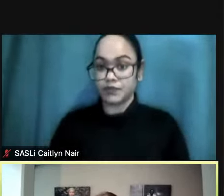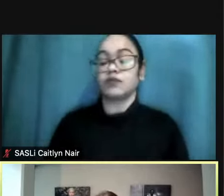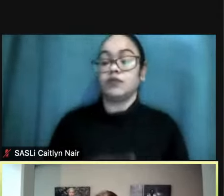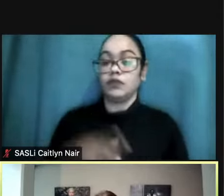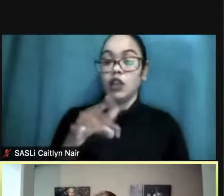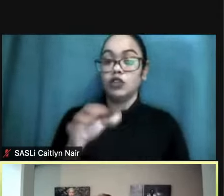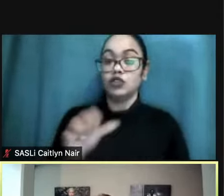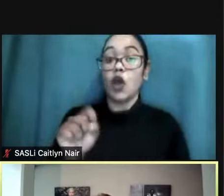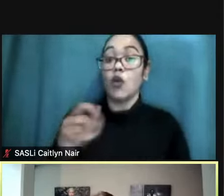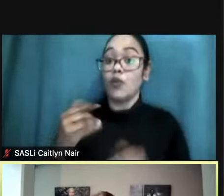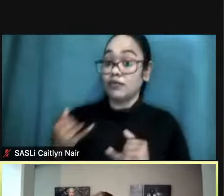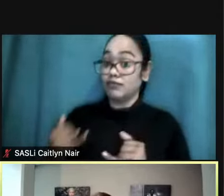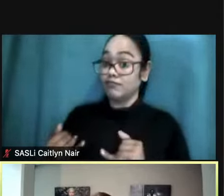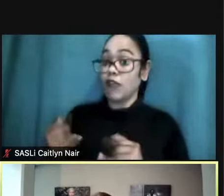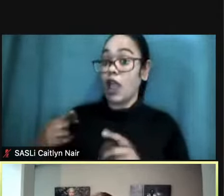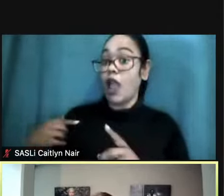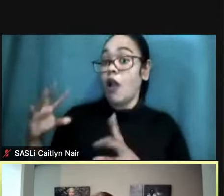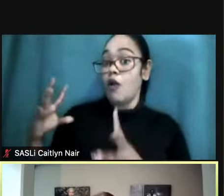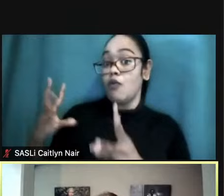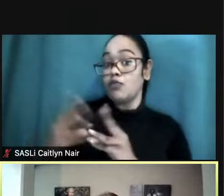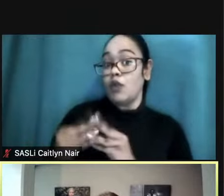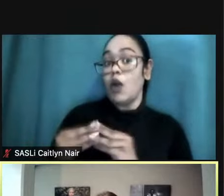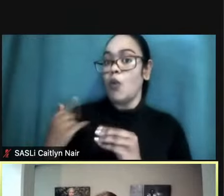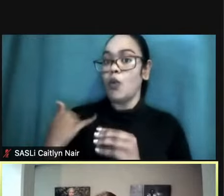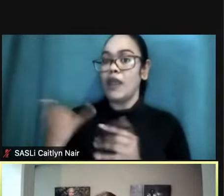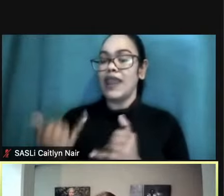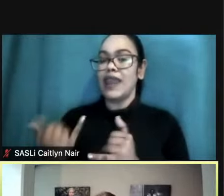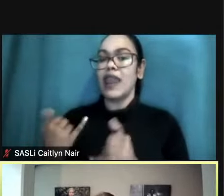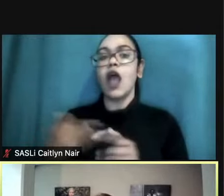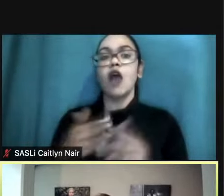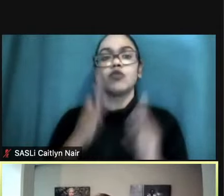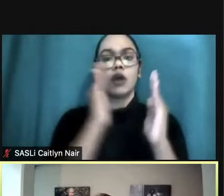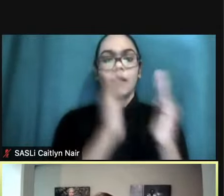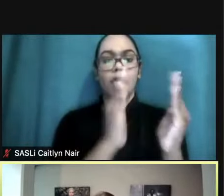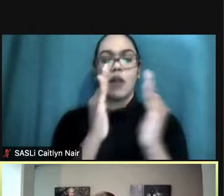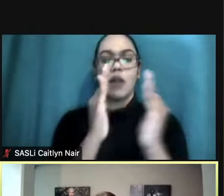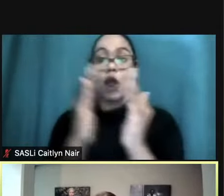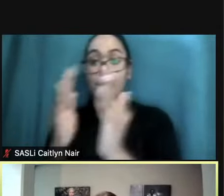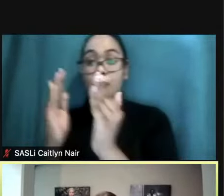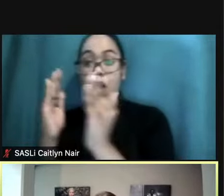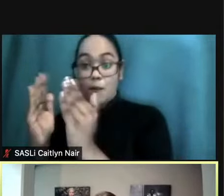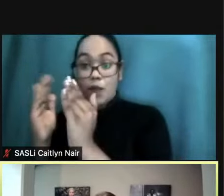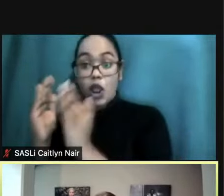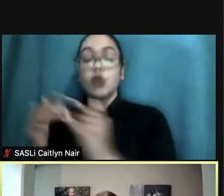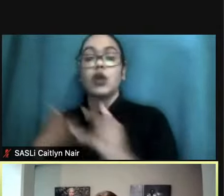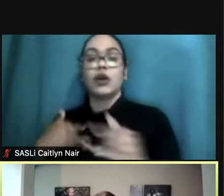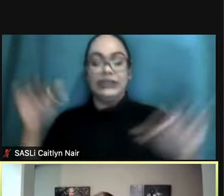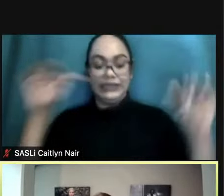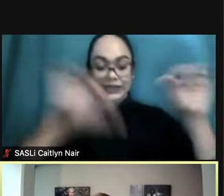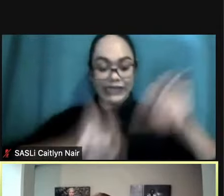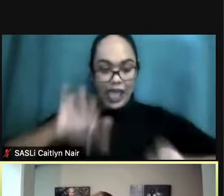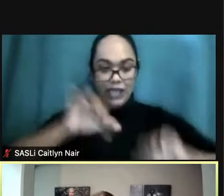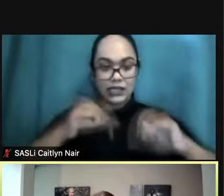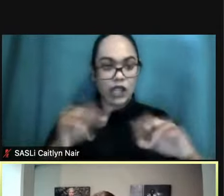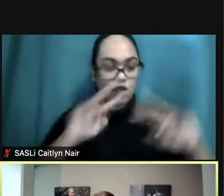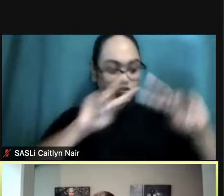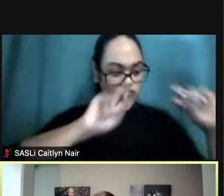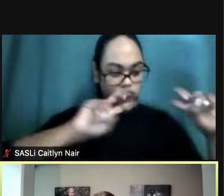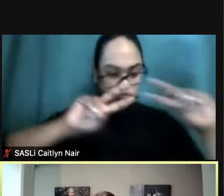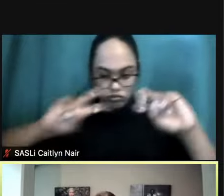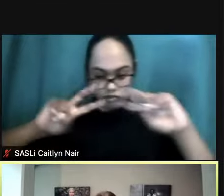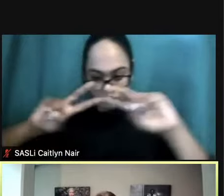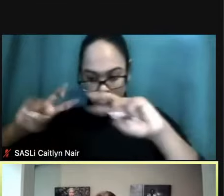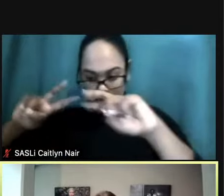Yeah. Some mutations are well characterized, not only by us, but all the scientific community, and with